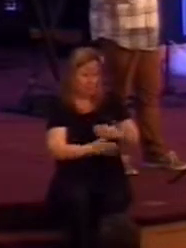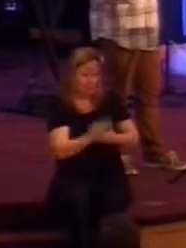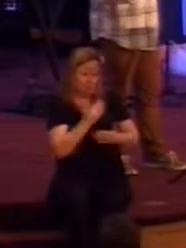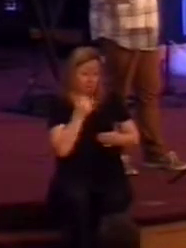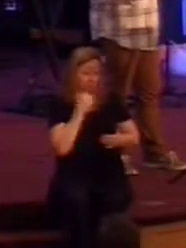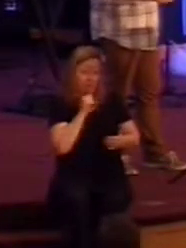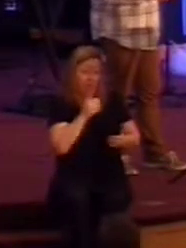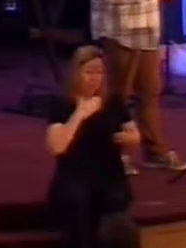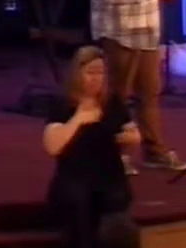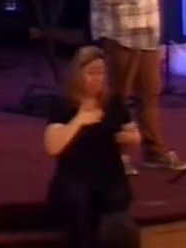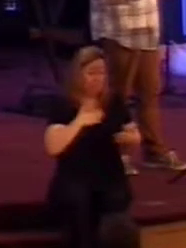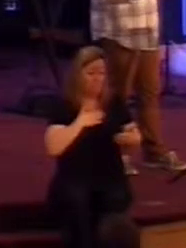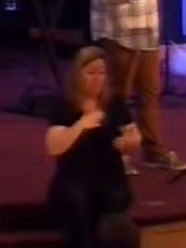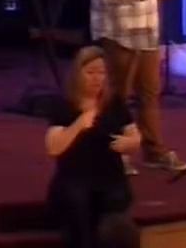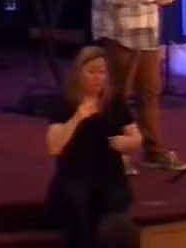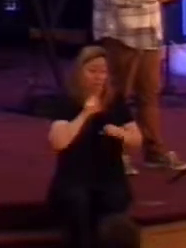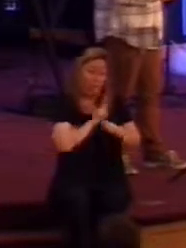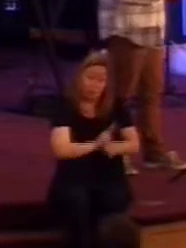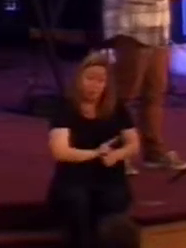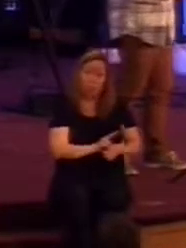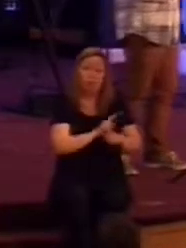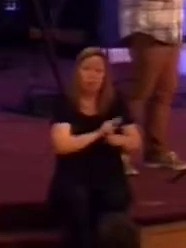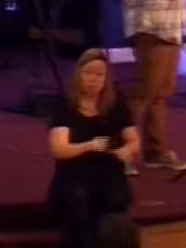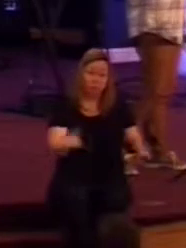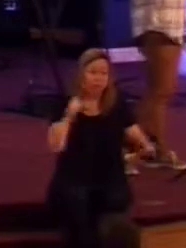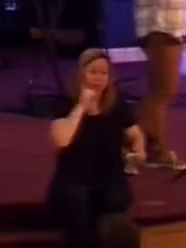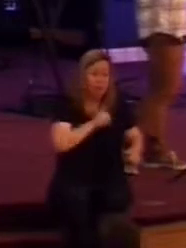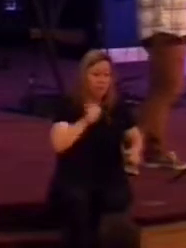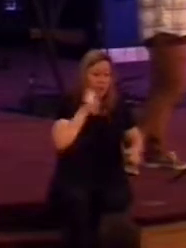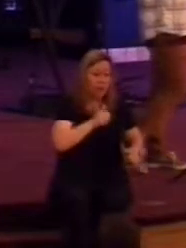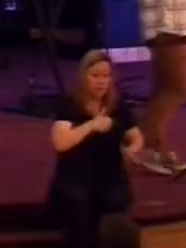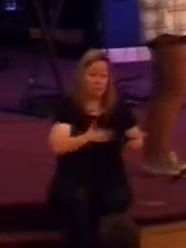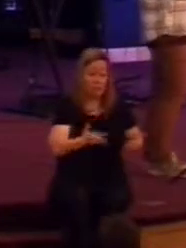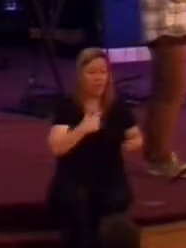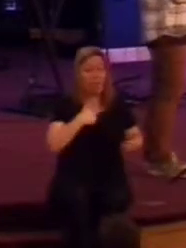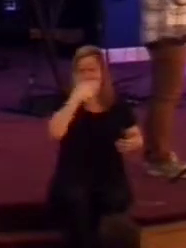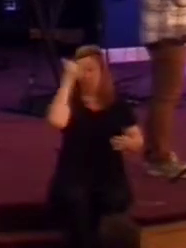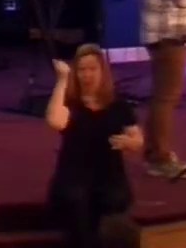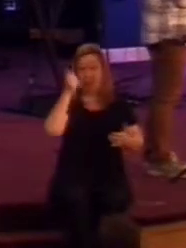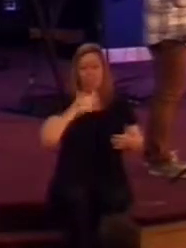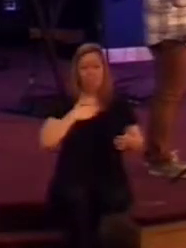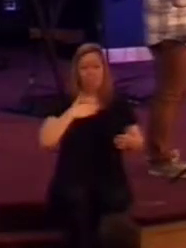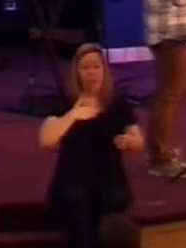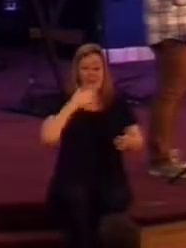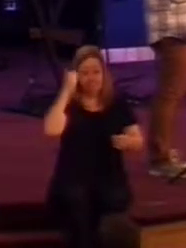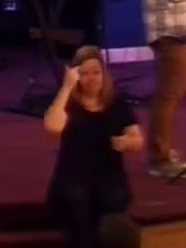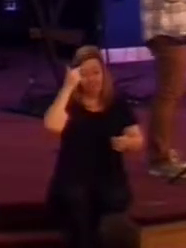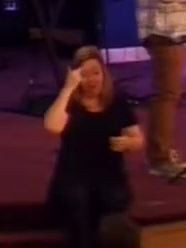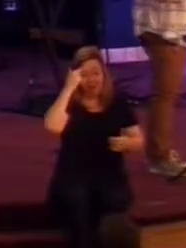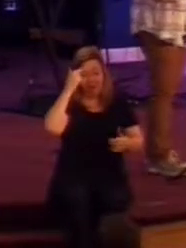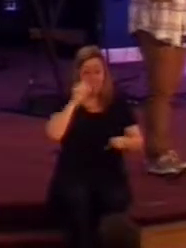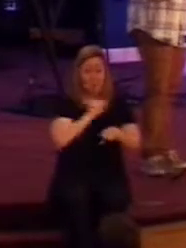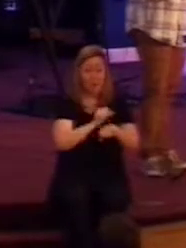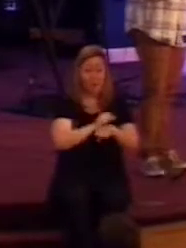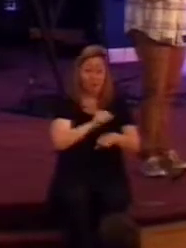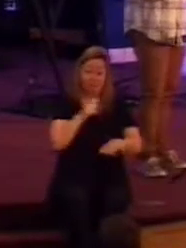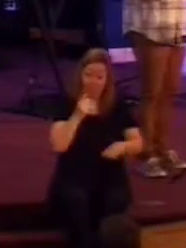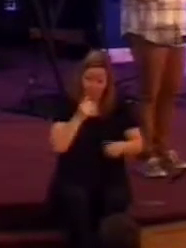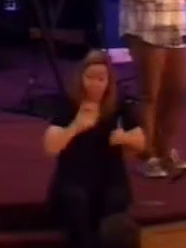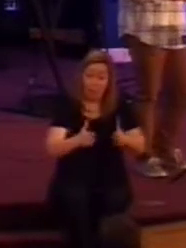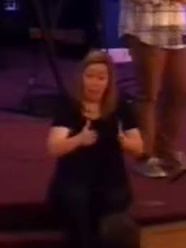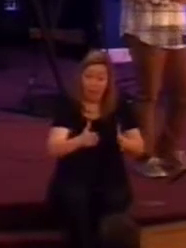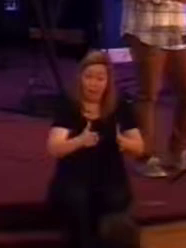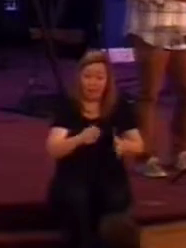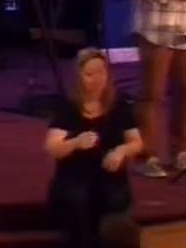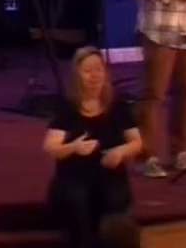already part of my ritual, I will forget. My mind just operates in a certain mode, and sometimes I don't remember things like that. But